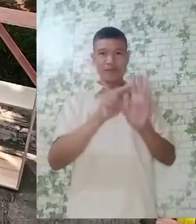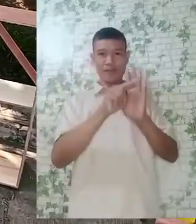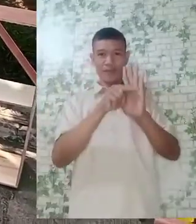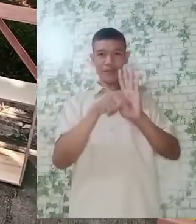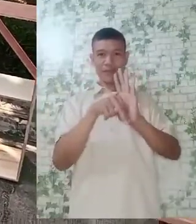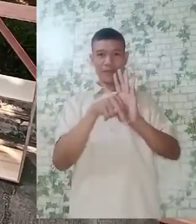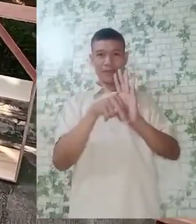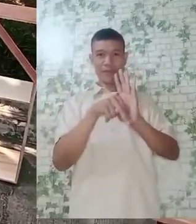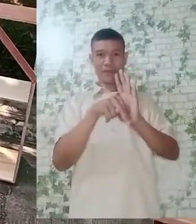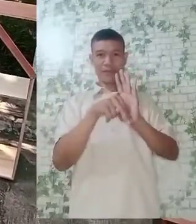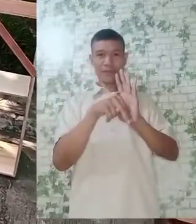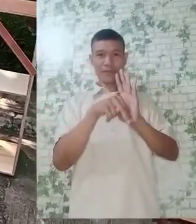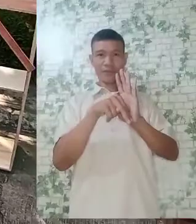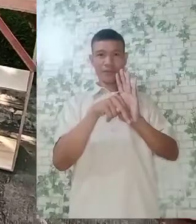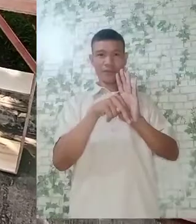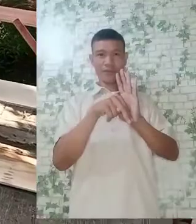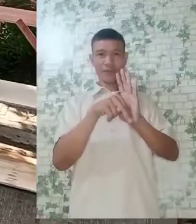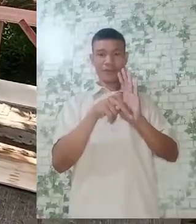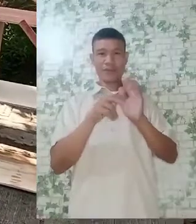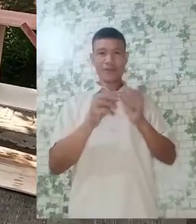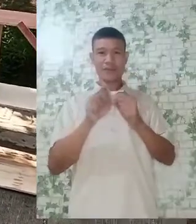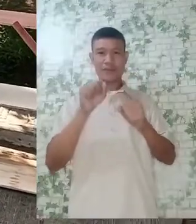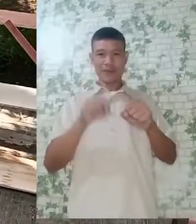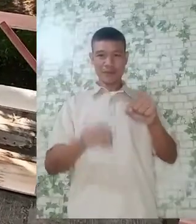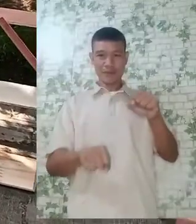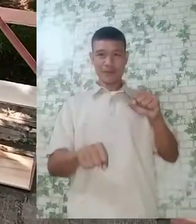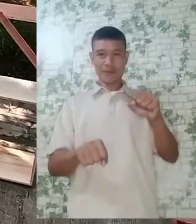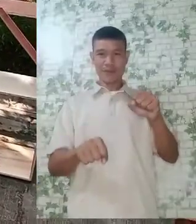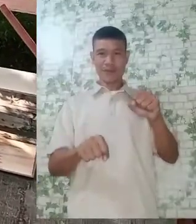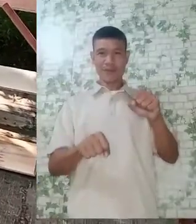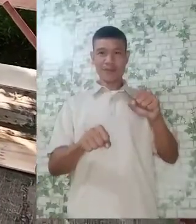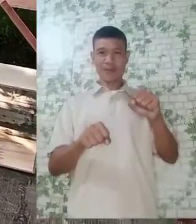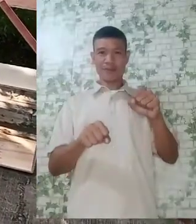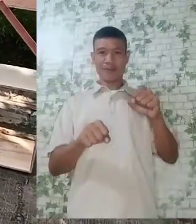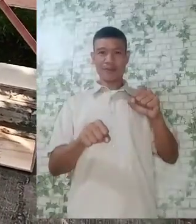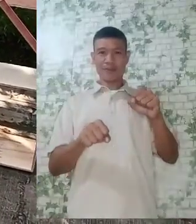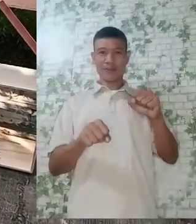to accomplish assembling it for 4 hours.